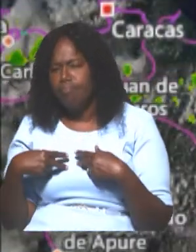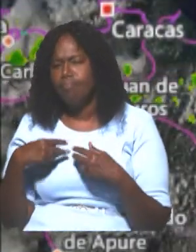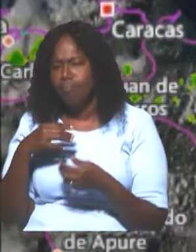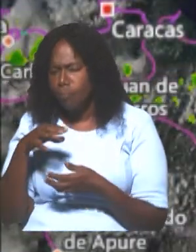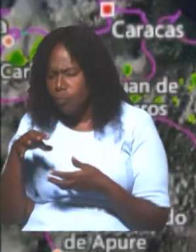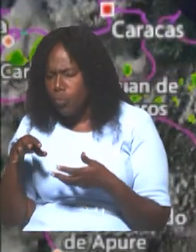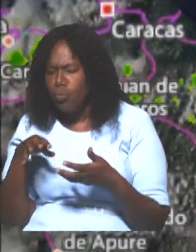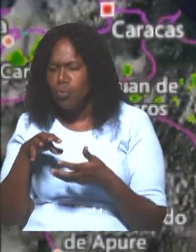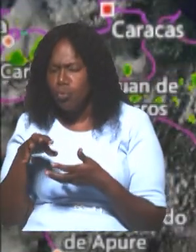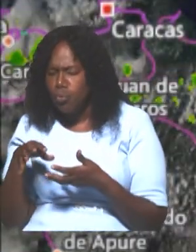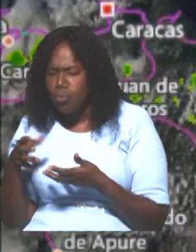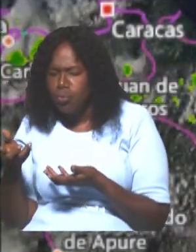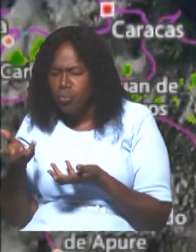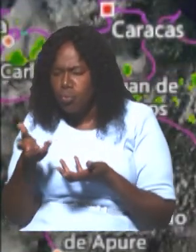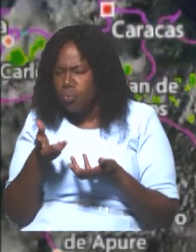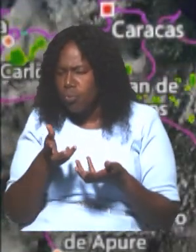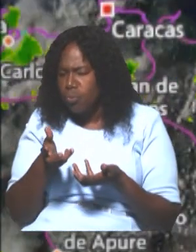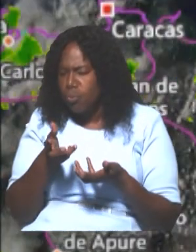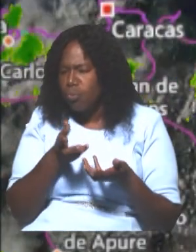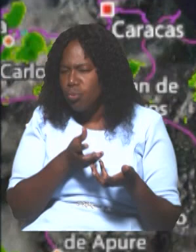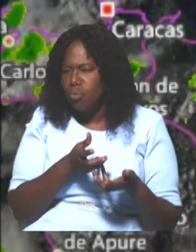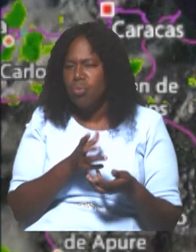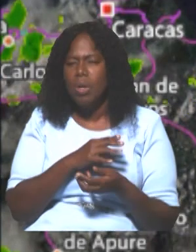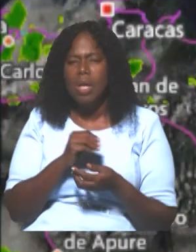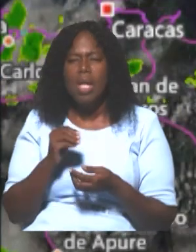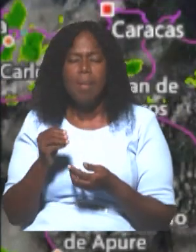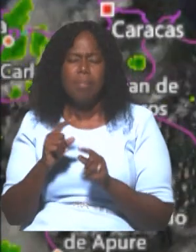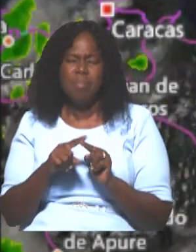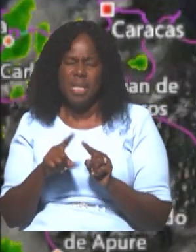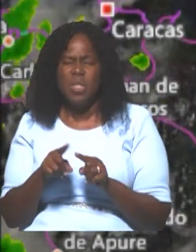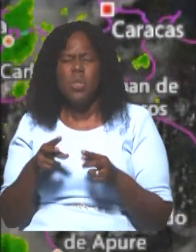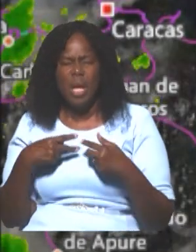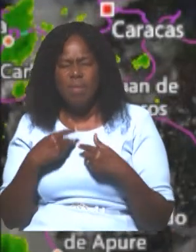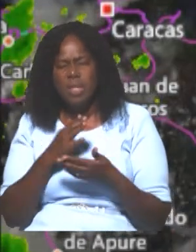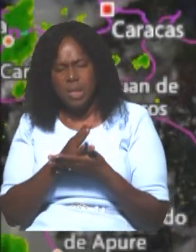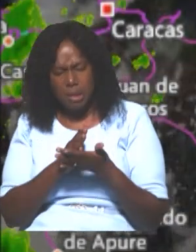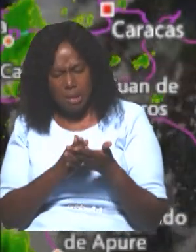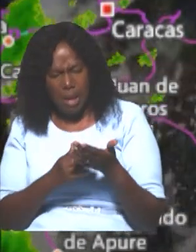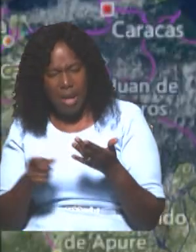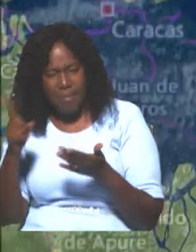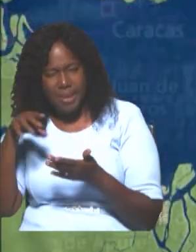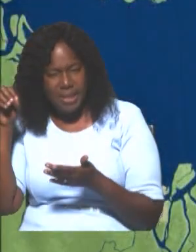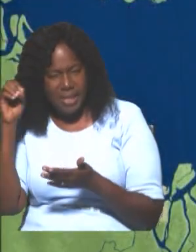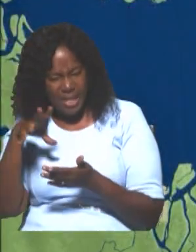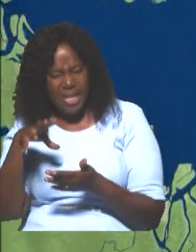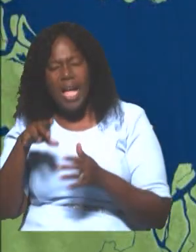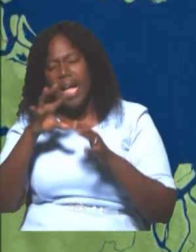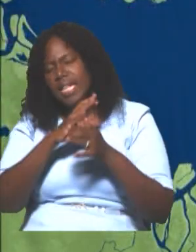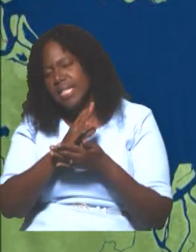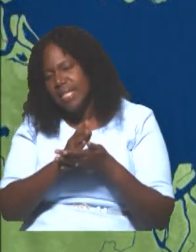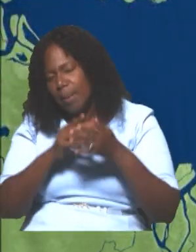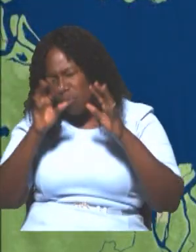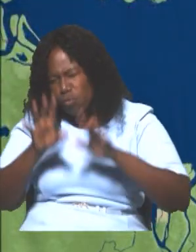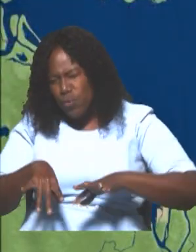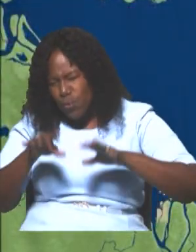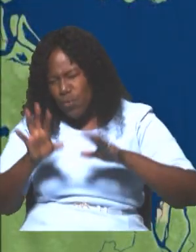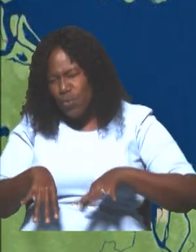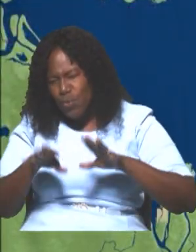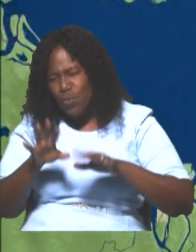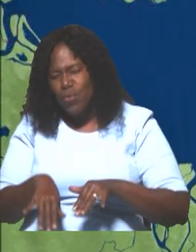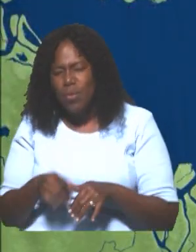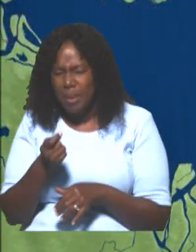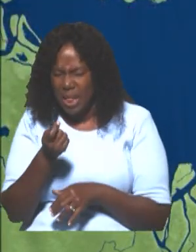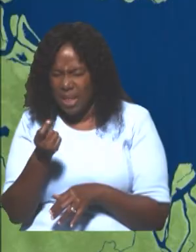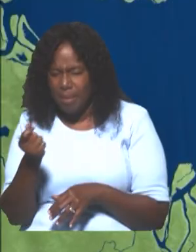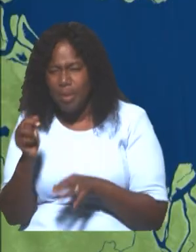to influence the region, resulting in mostly sunny skies with some partly cloudy spells and minimal rainfall. Now, the